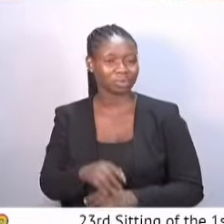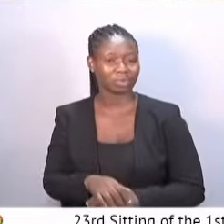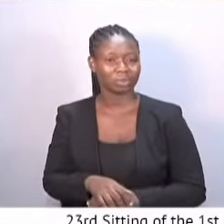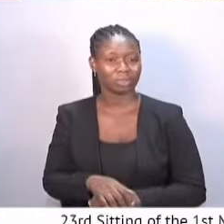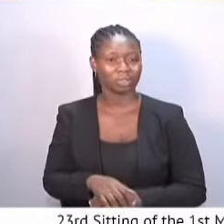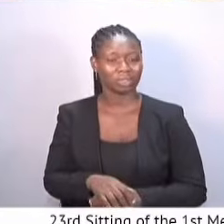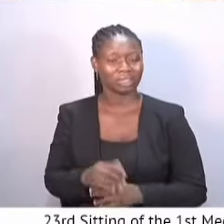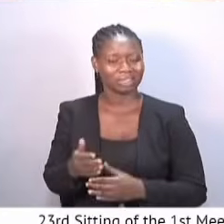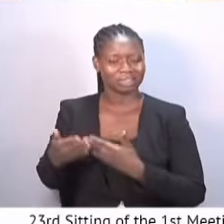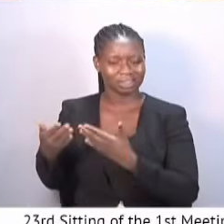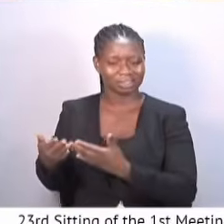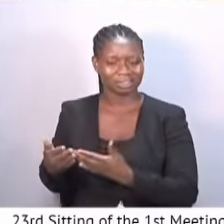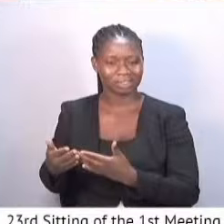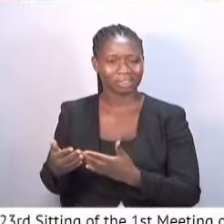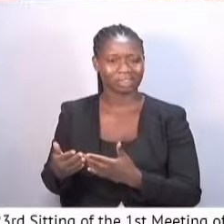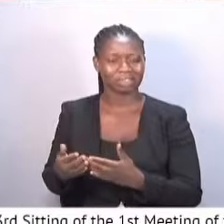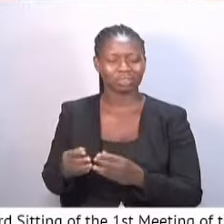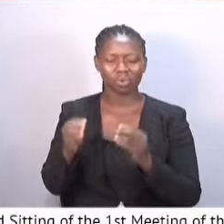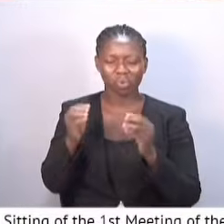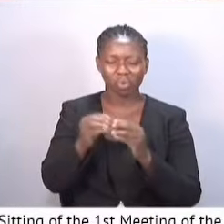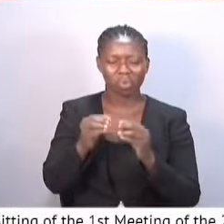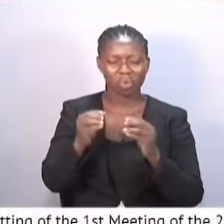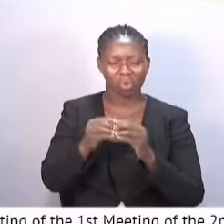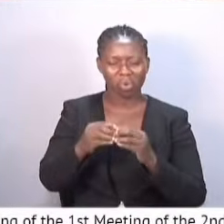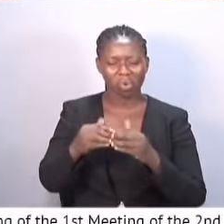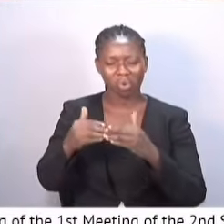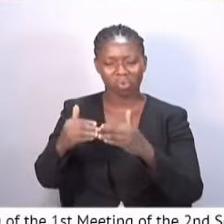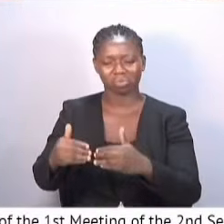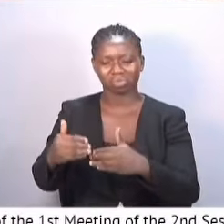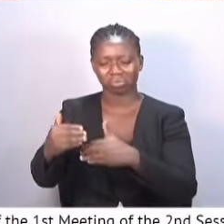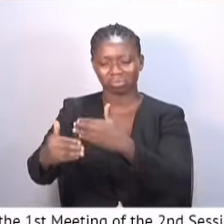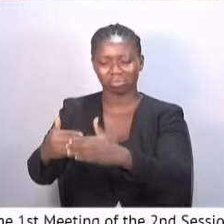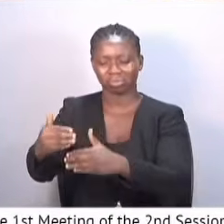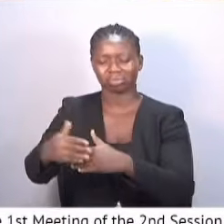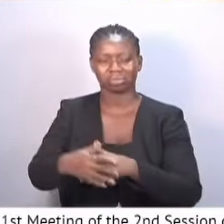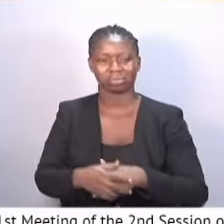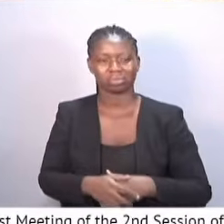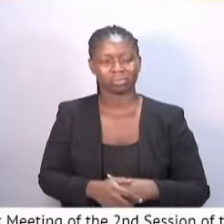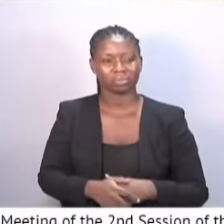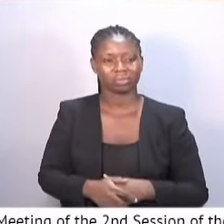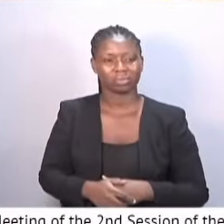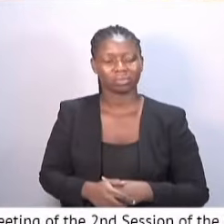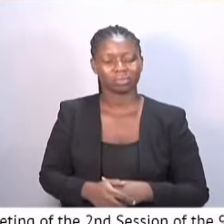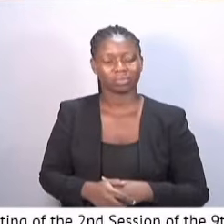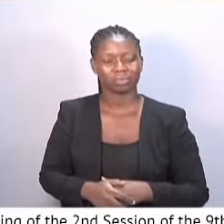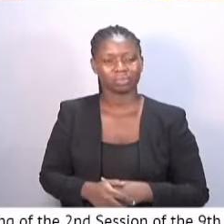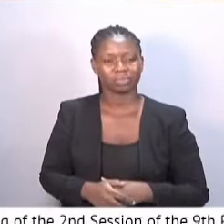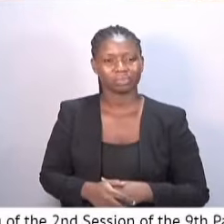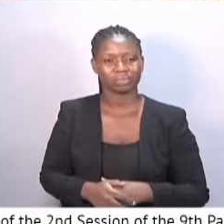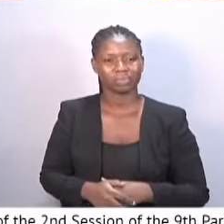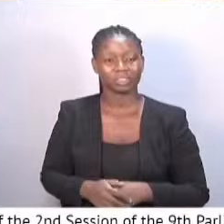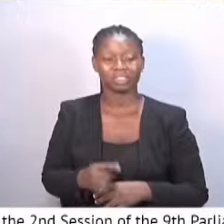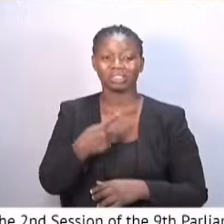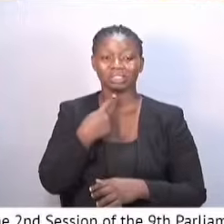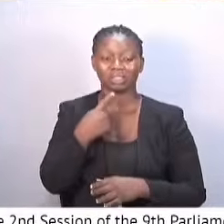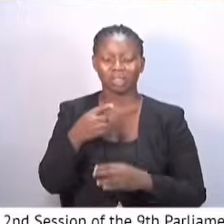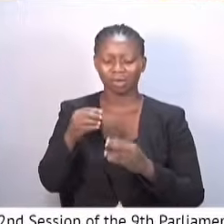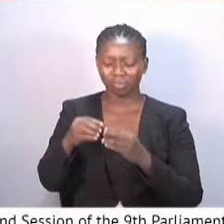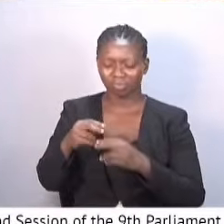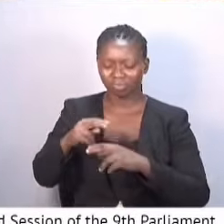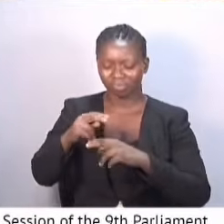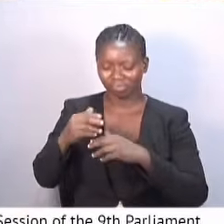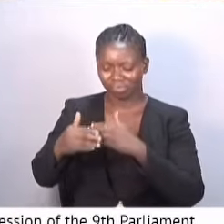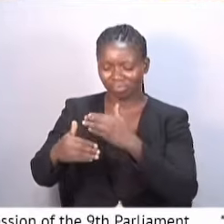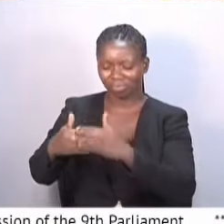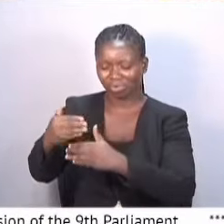that suggested that there has been a steady progress. That was the phrase. That was the phrase. He said a steady